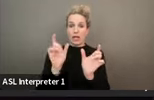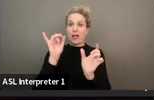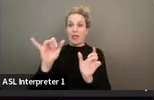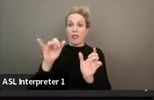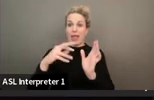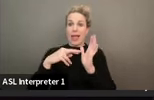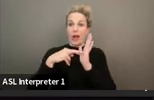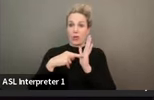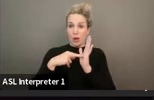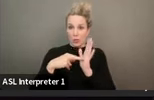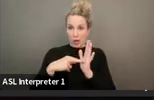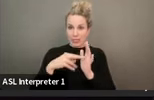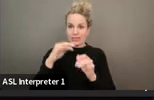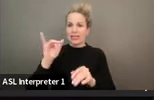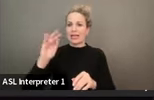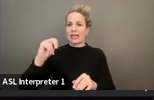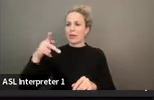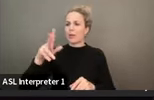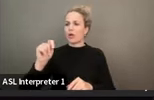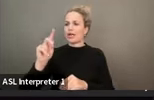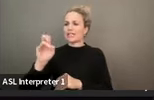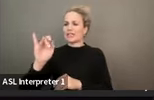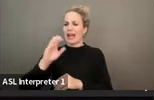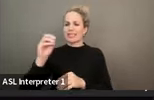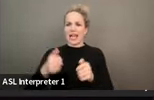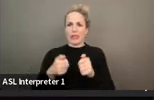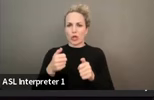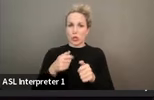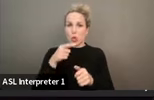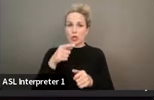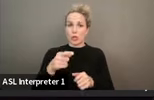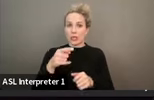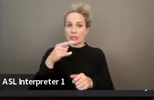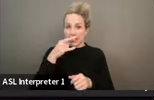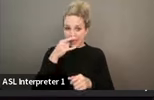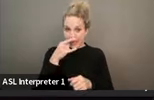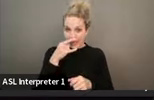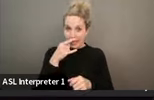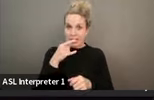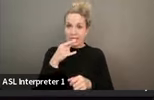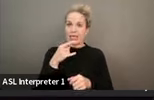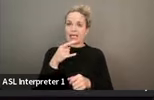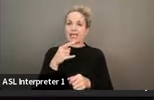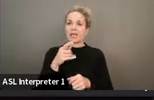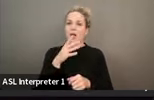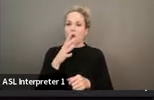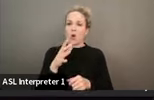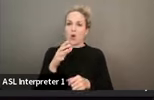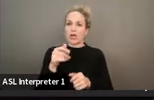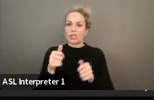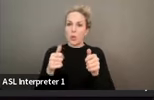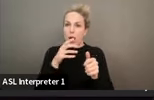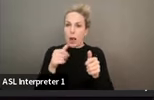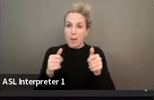represented in the input device and the control. So essentially this kid is going to push some